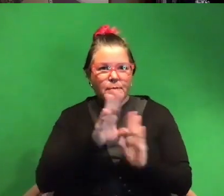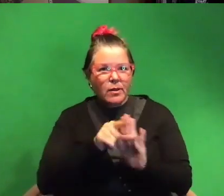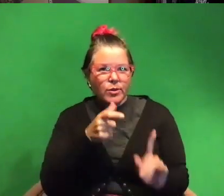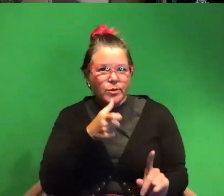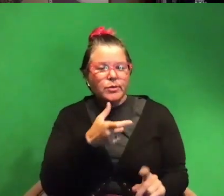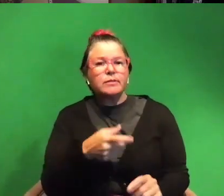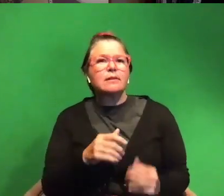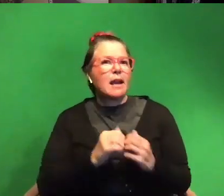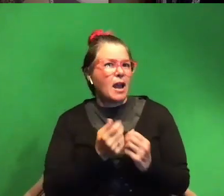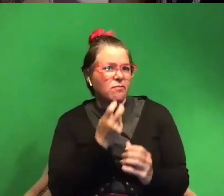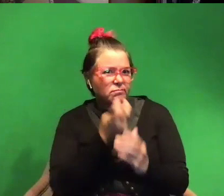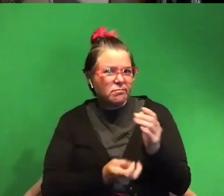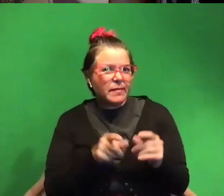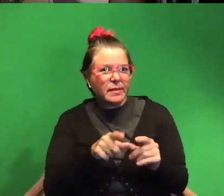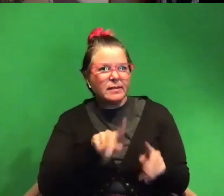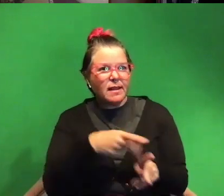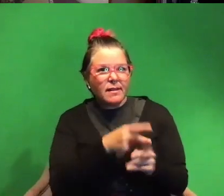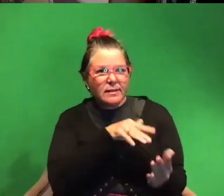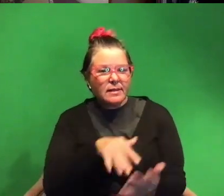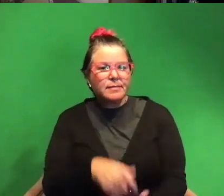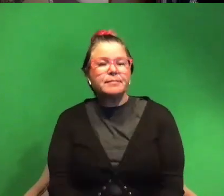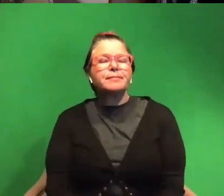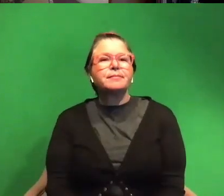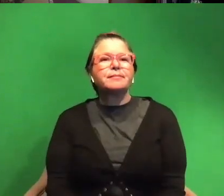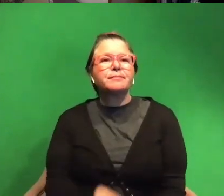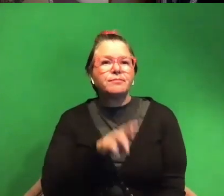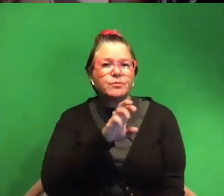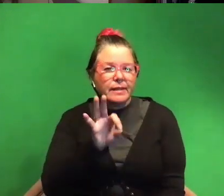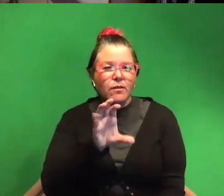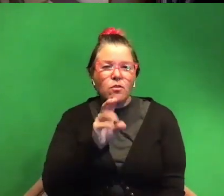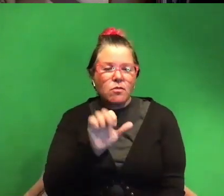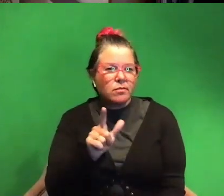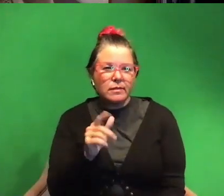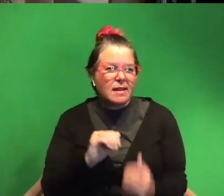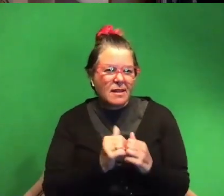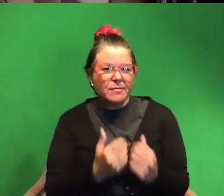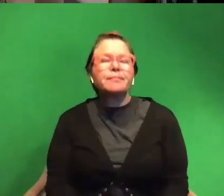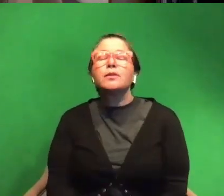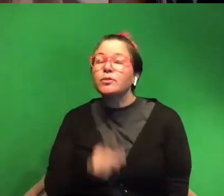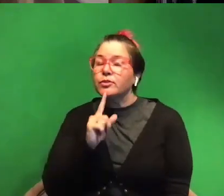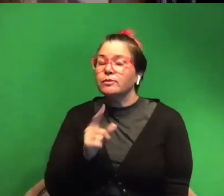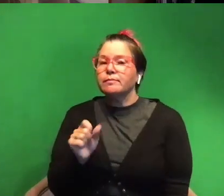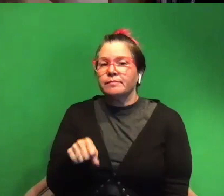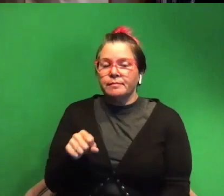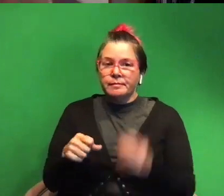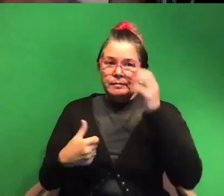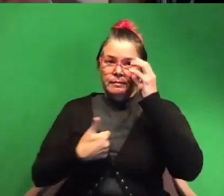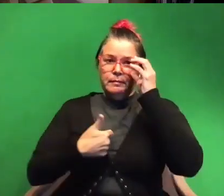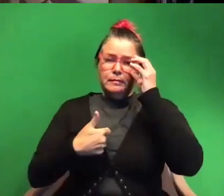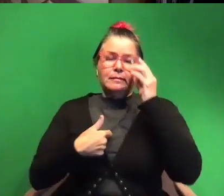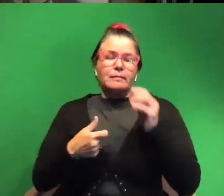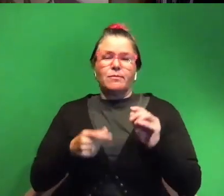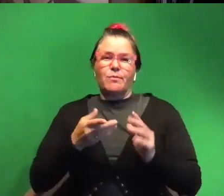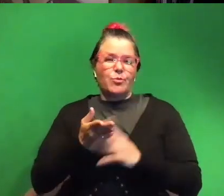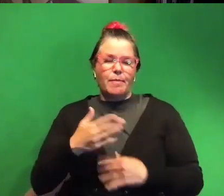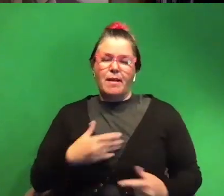like how did you come to study reefs and corals? Sure. Yeah. So I have just throughout my life